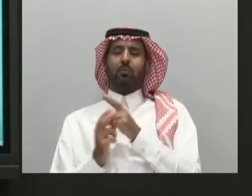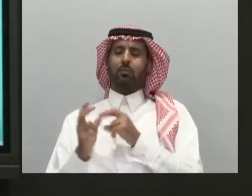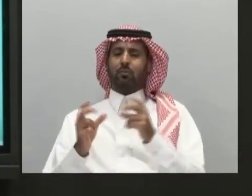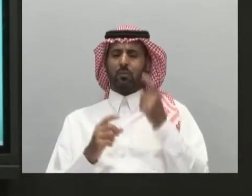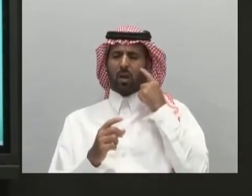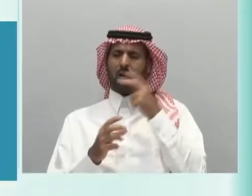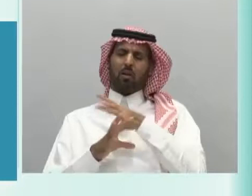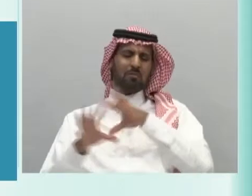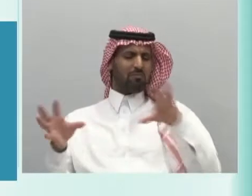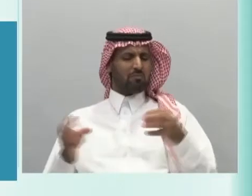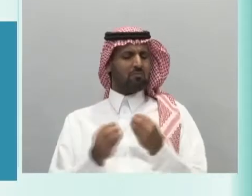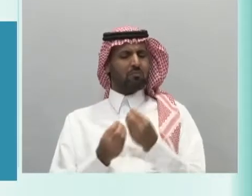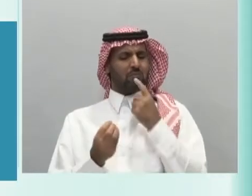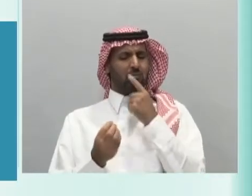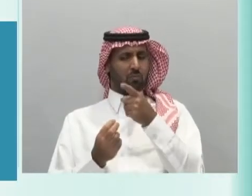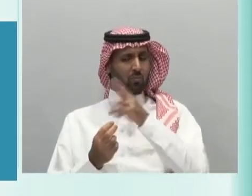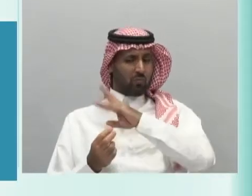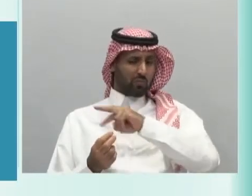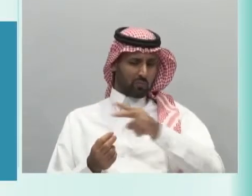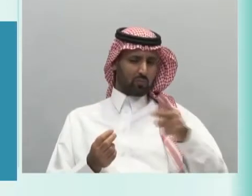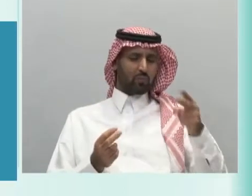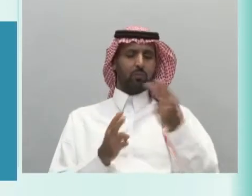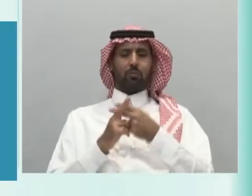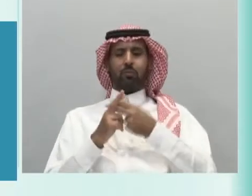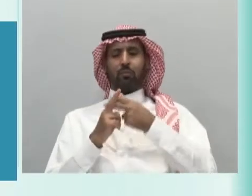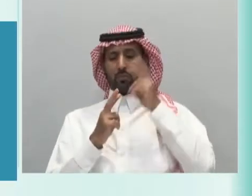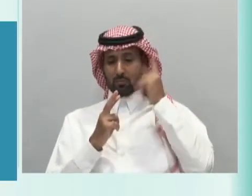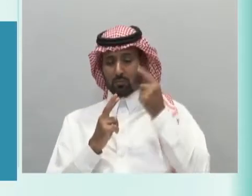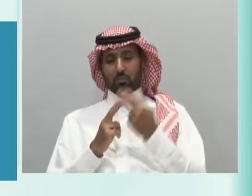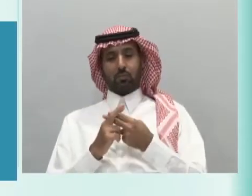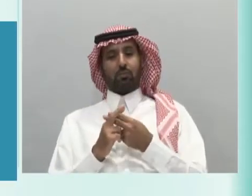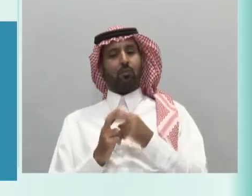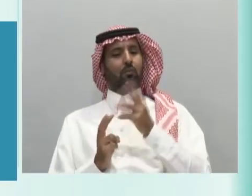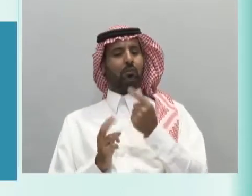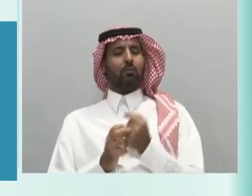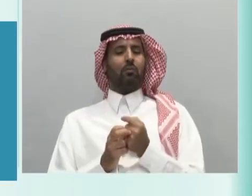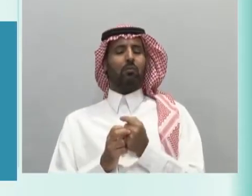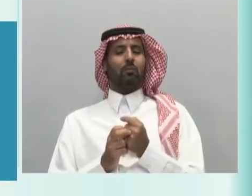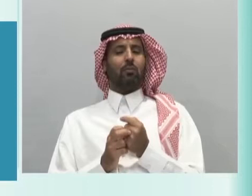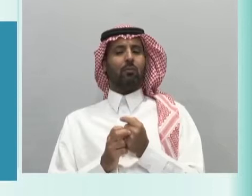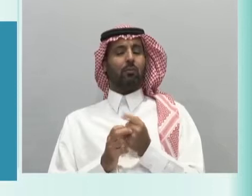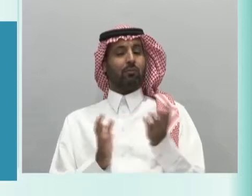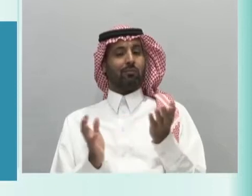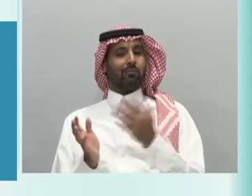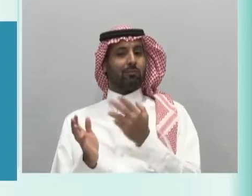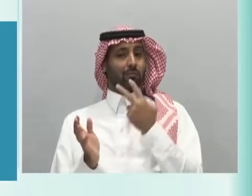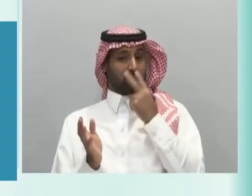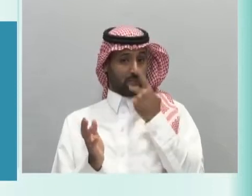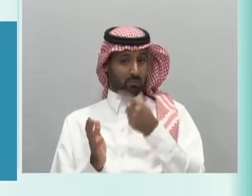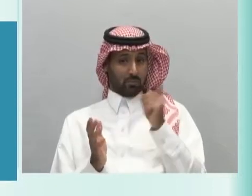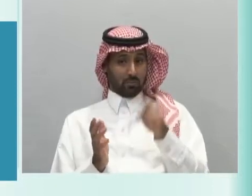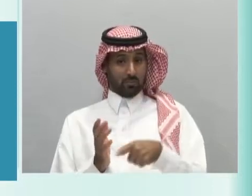each other how each hotel is different from what you you expected. Okay, and also